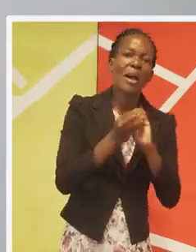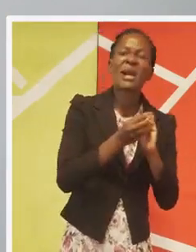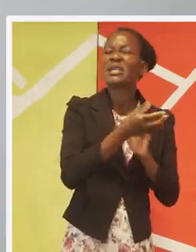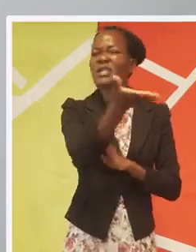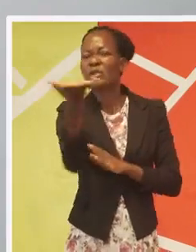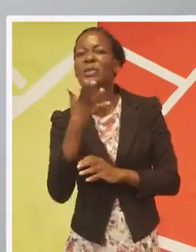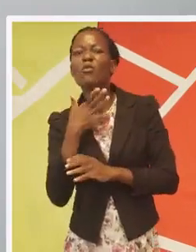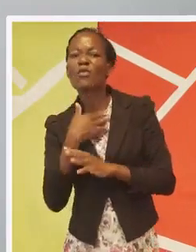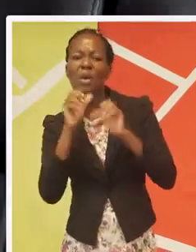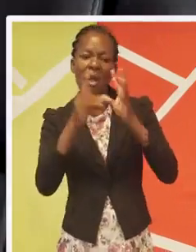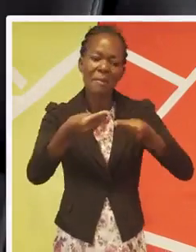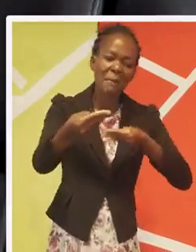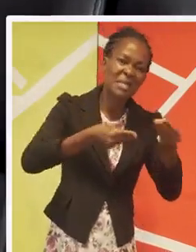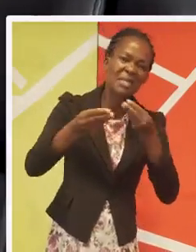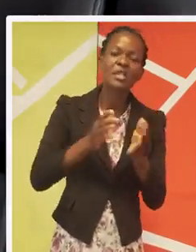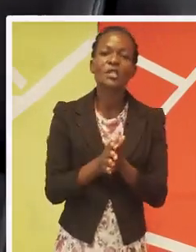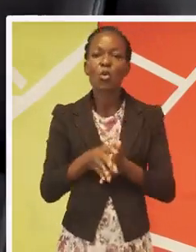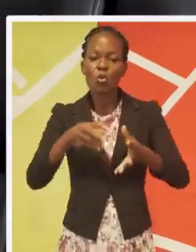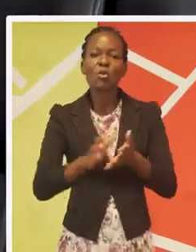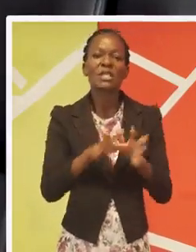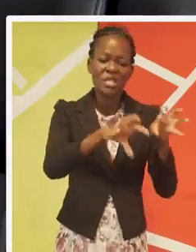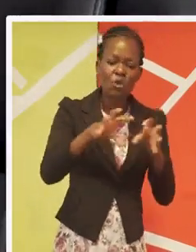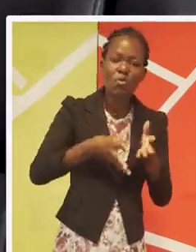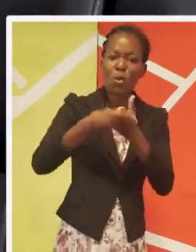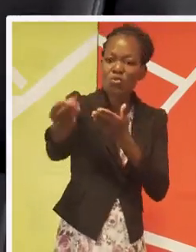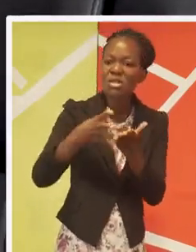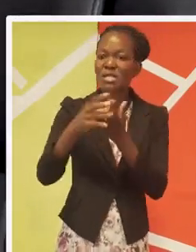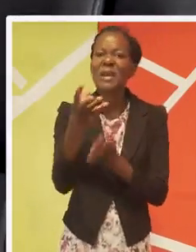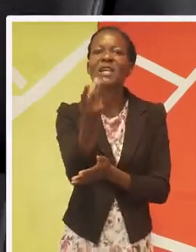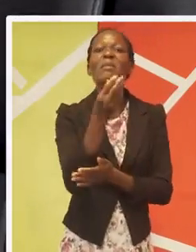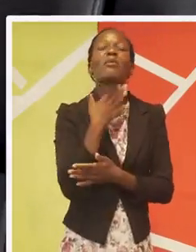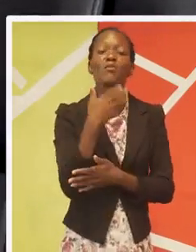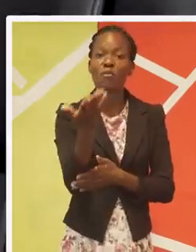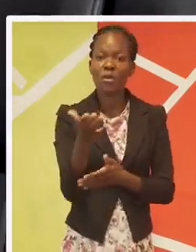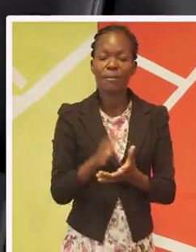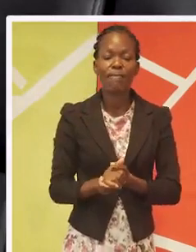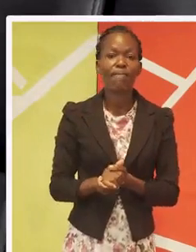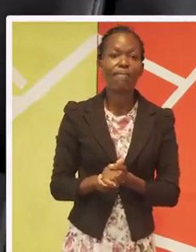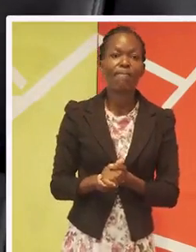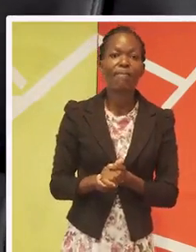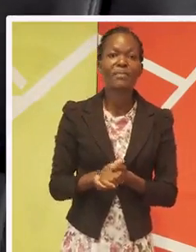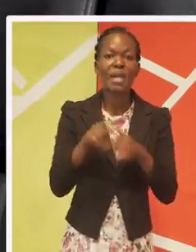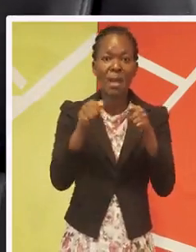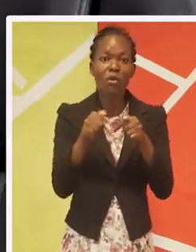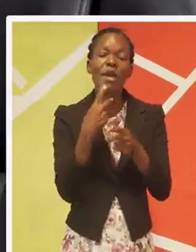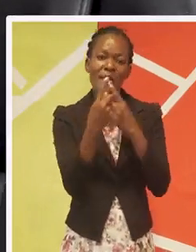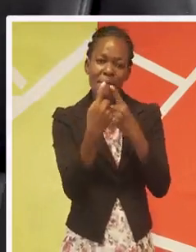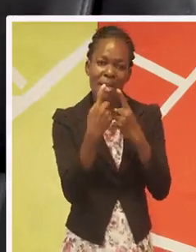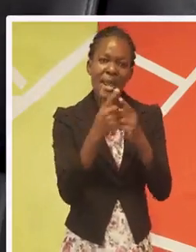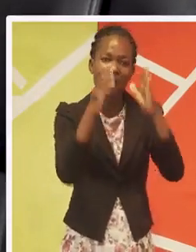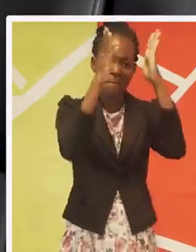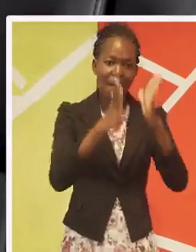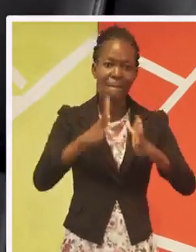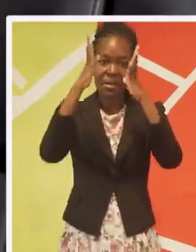individual entrepreneurial freedoms and skills. And it does this through four key pillars that we will look at. So